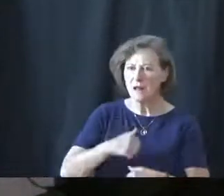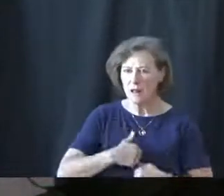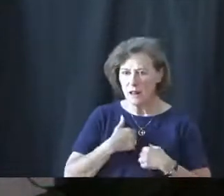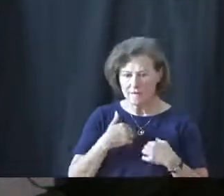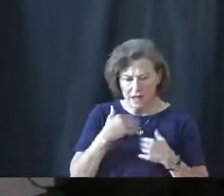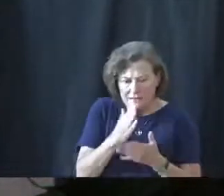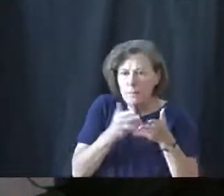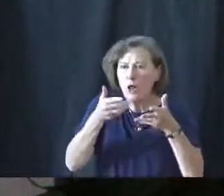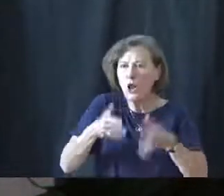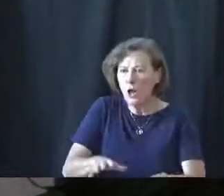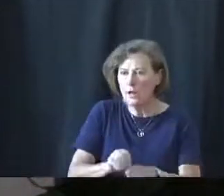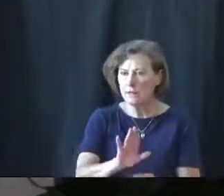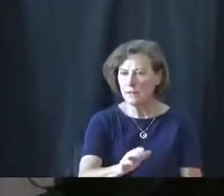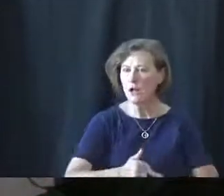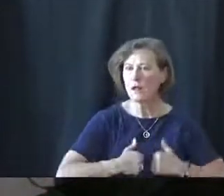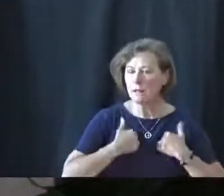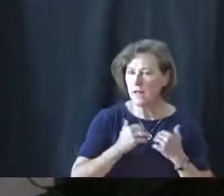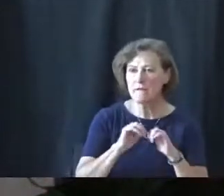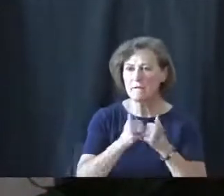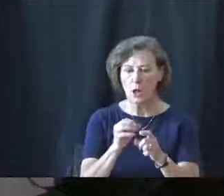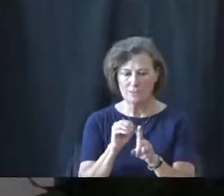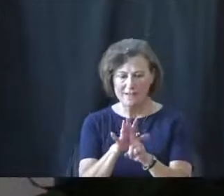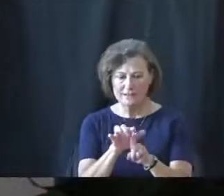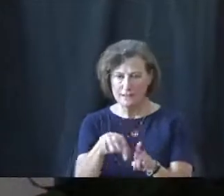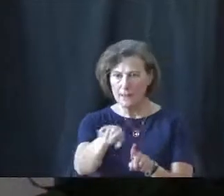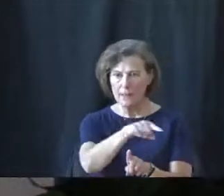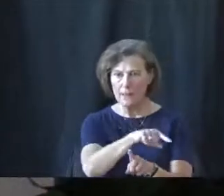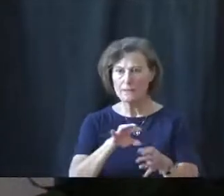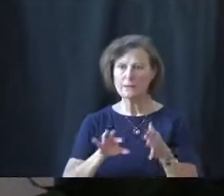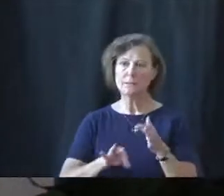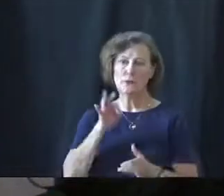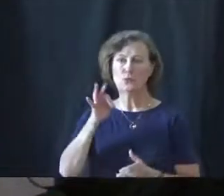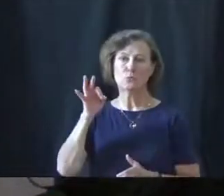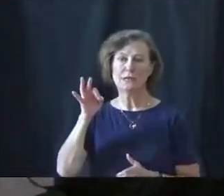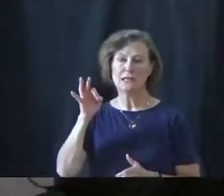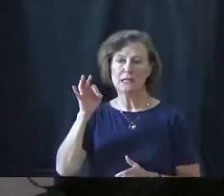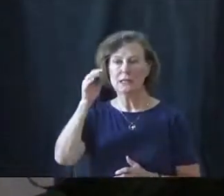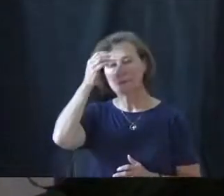their life and how it affected them spiritually.